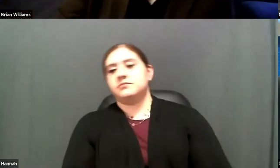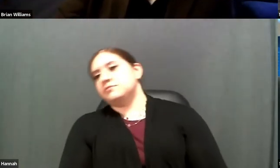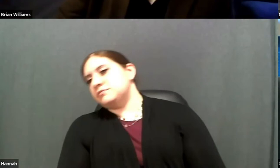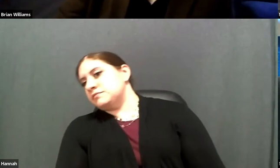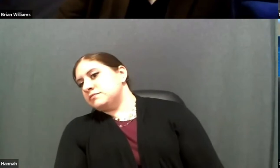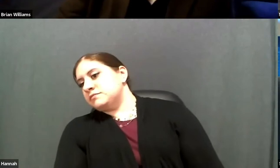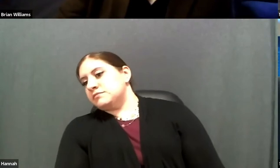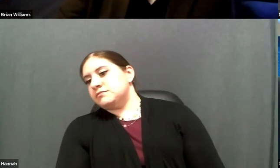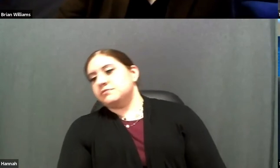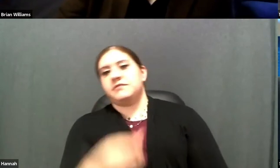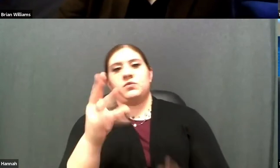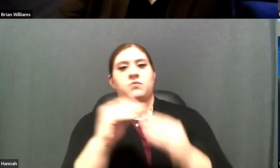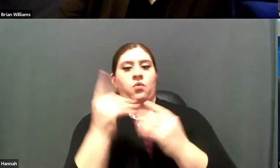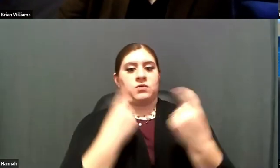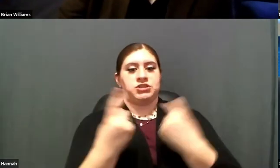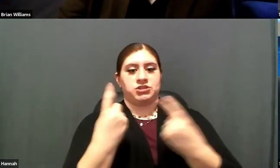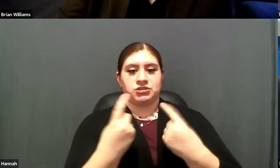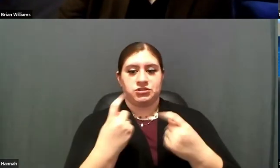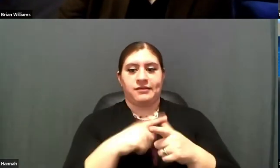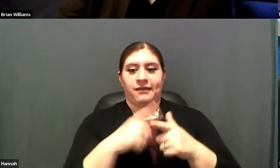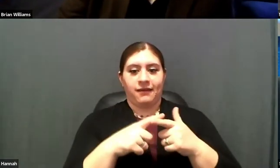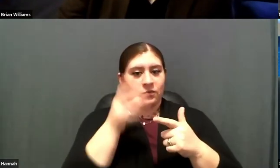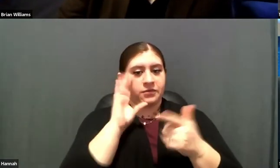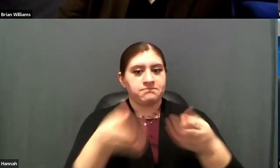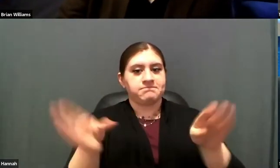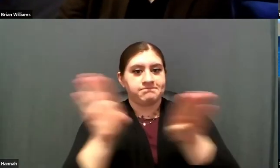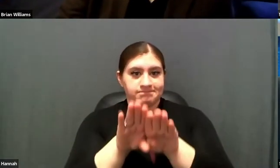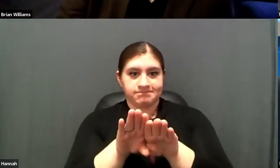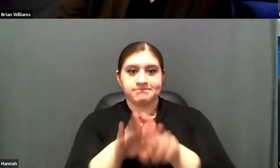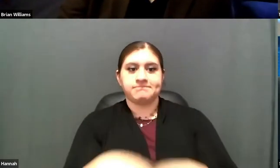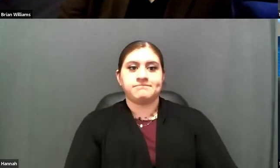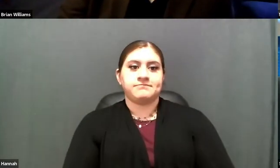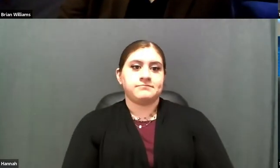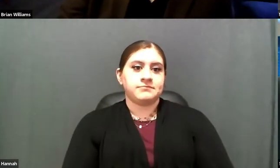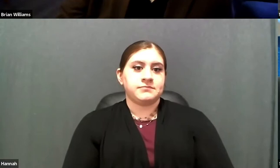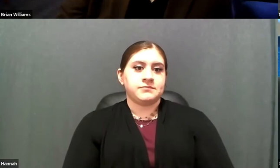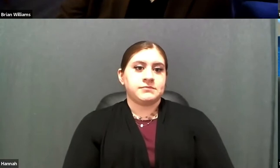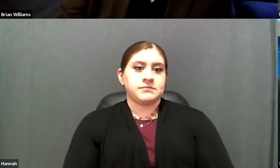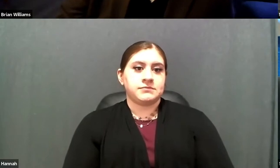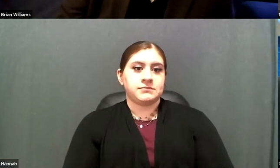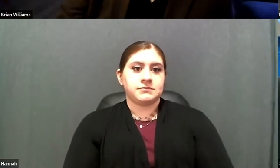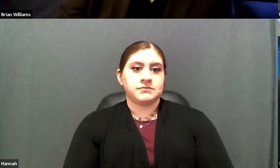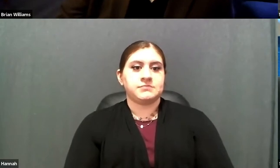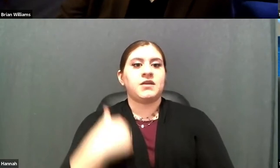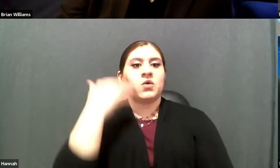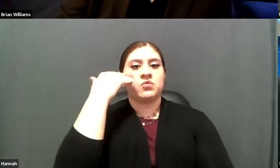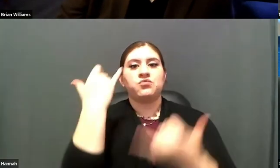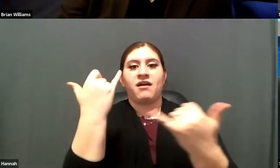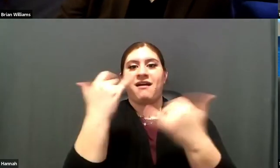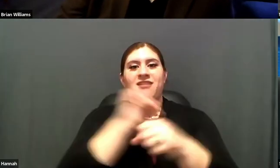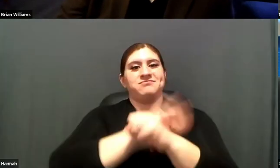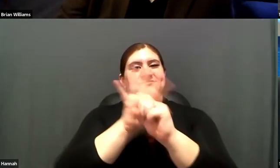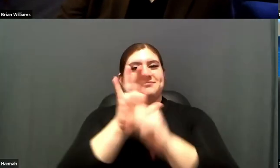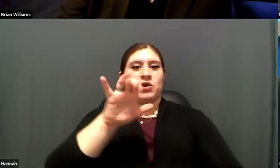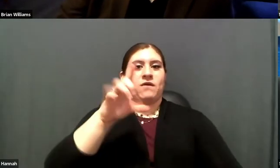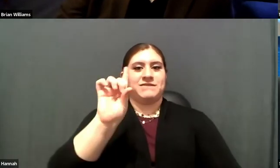We've just got a couple more questions, and then we may be done pretty soon. But I know right now with